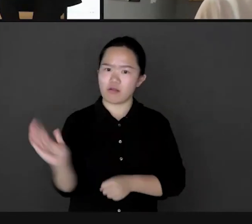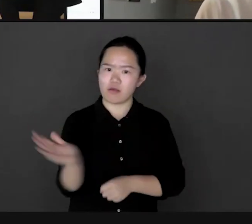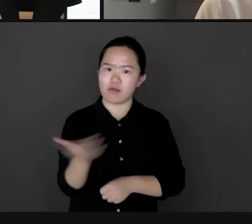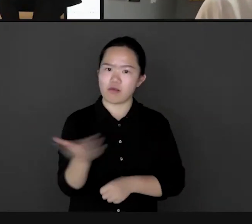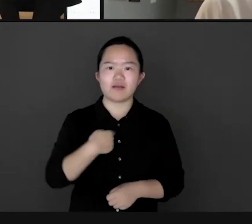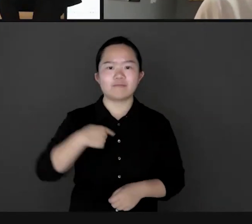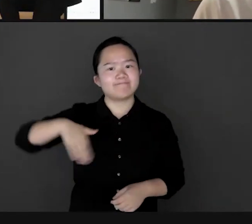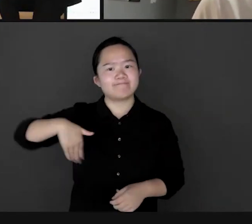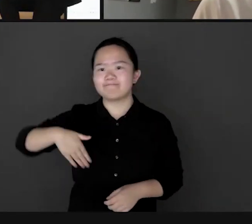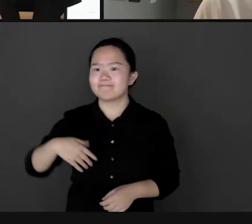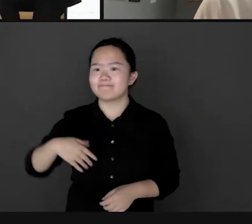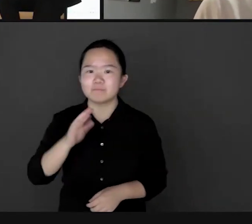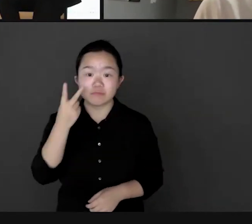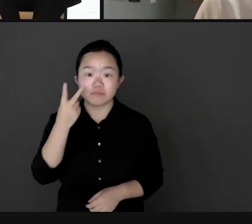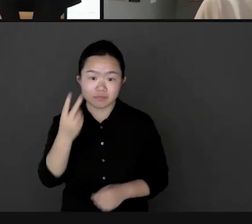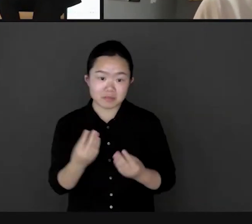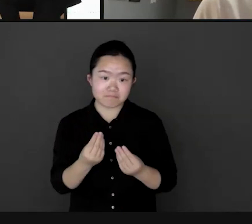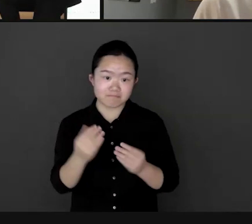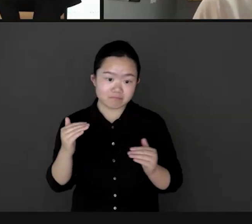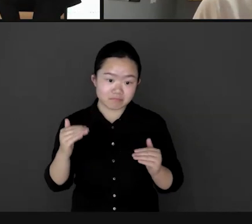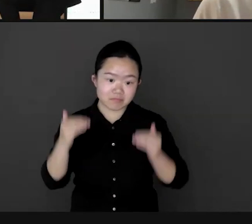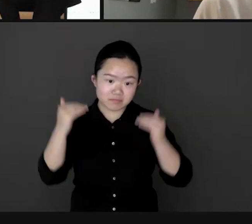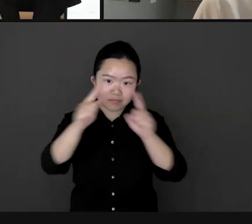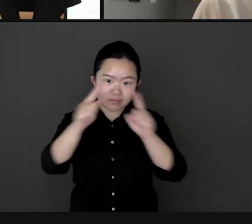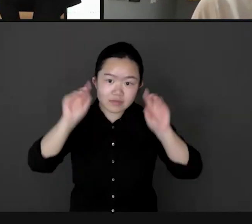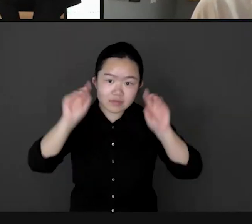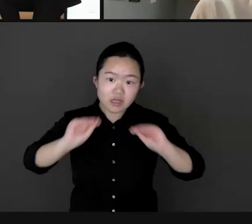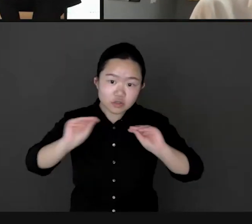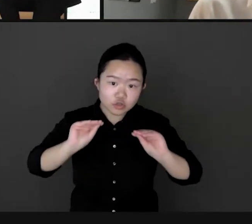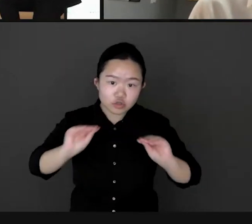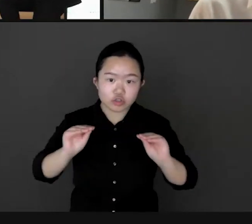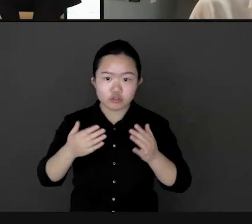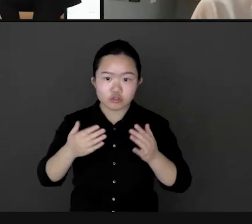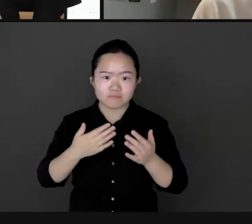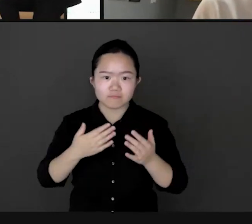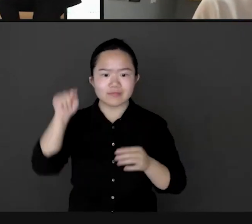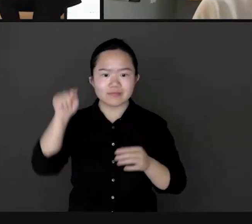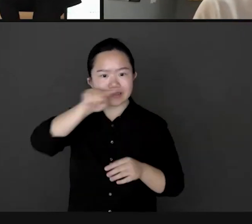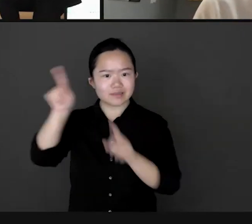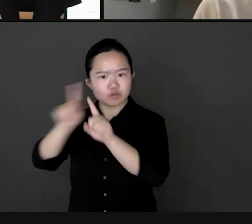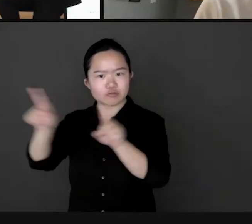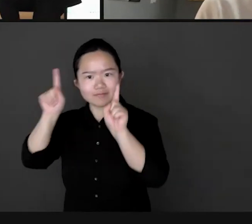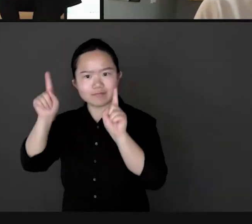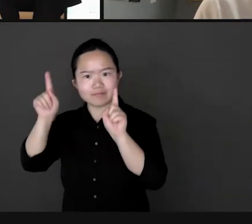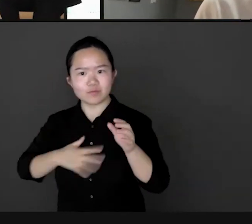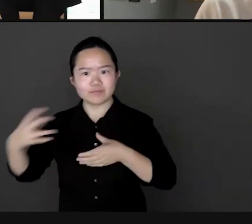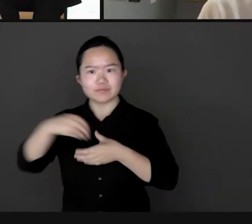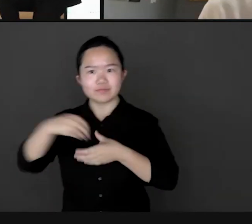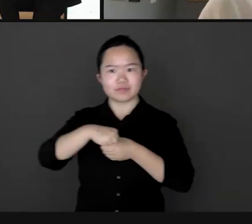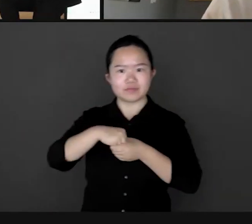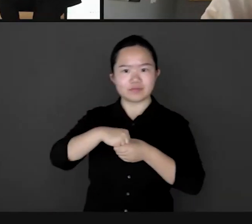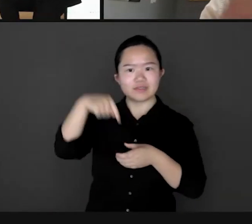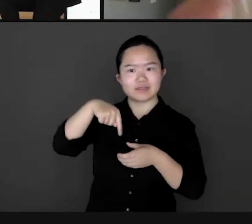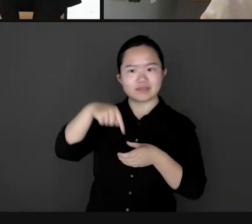Just after the US and Canada, Europe is the biggest region with IAAP organizational